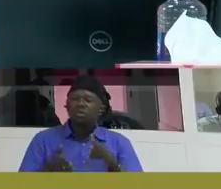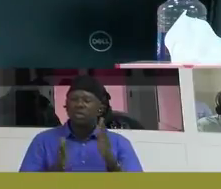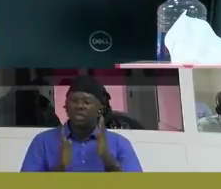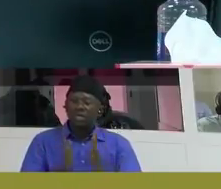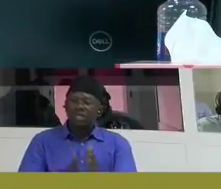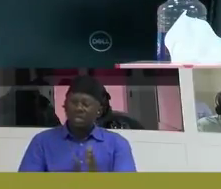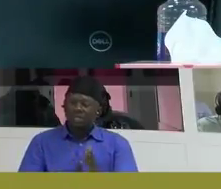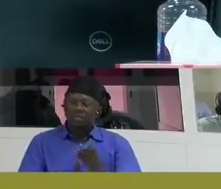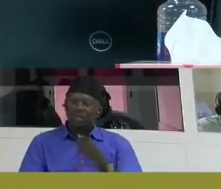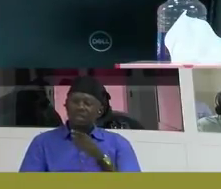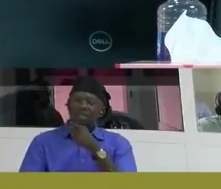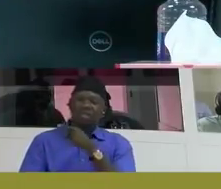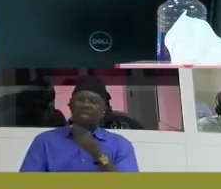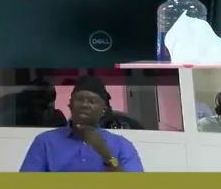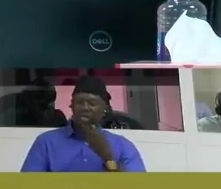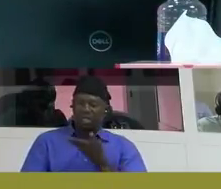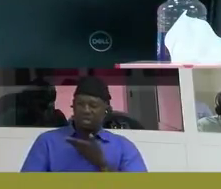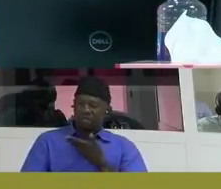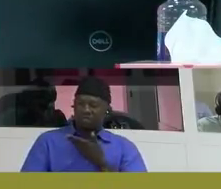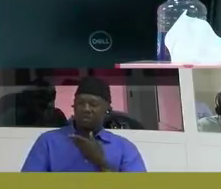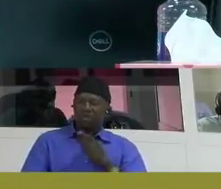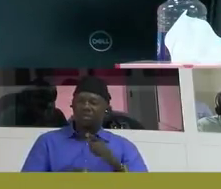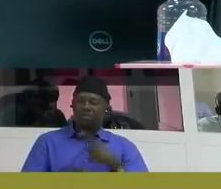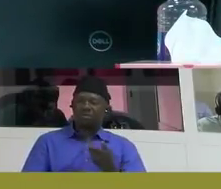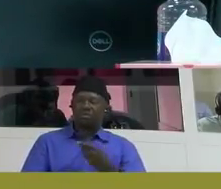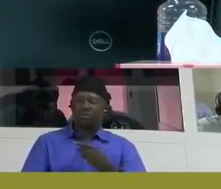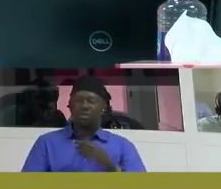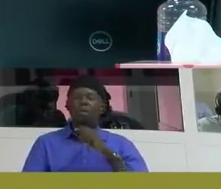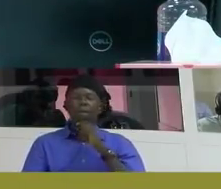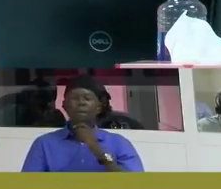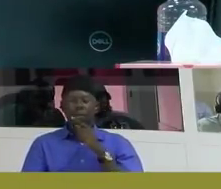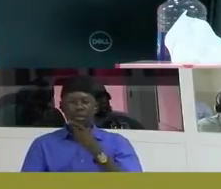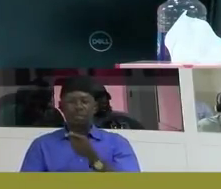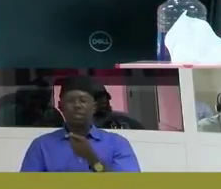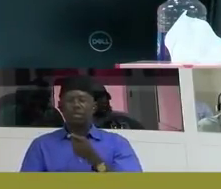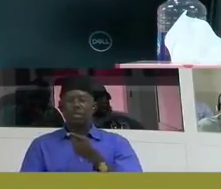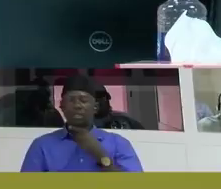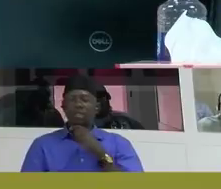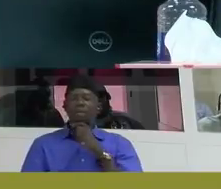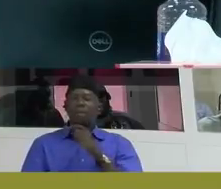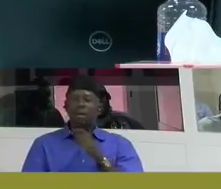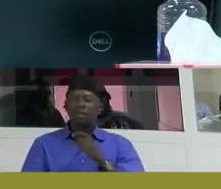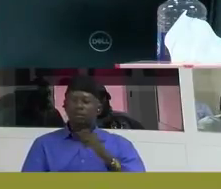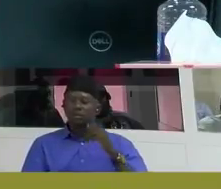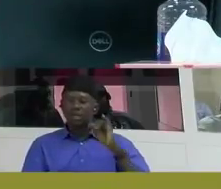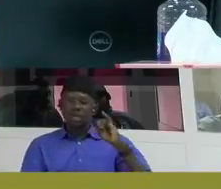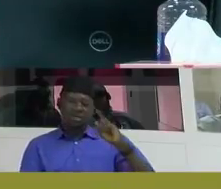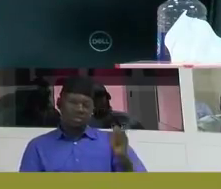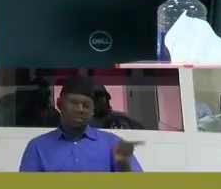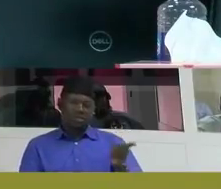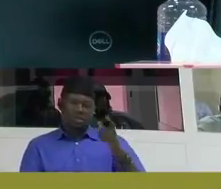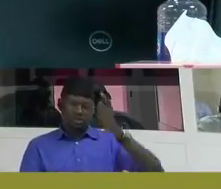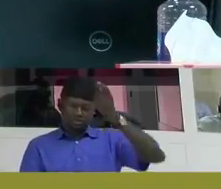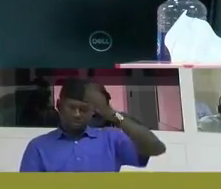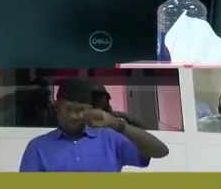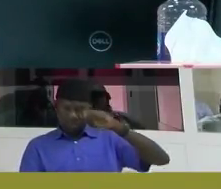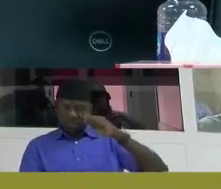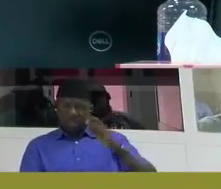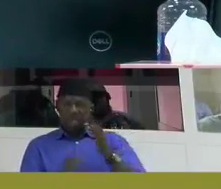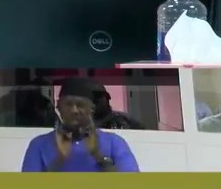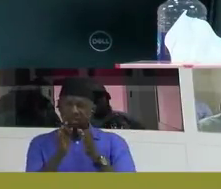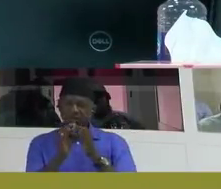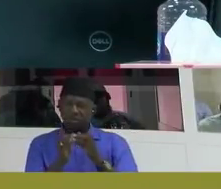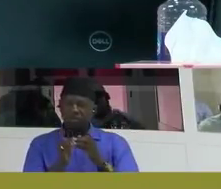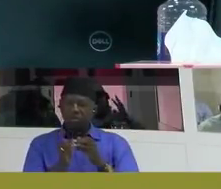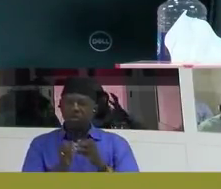invariably, at least in the past, they've always been he, did he explain under what authority he imposed that